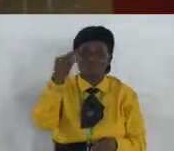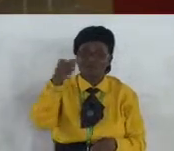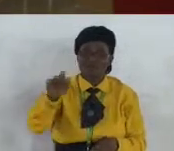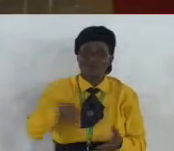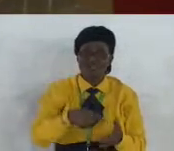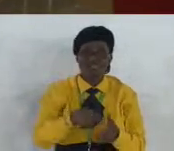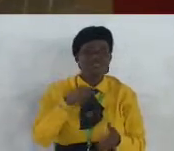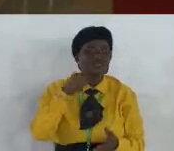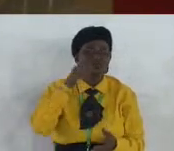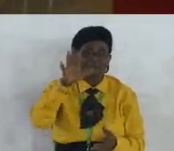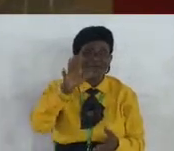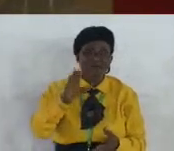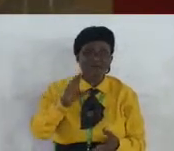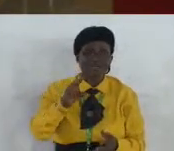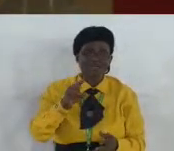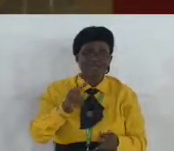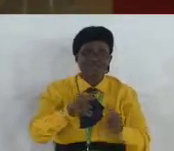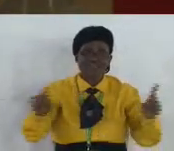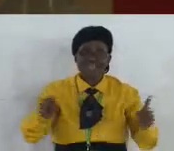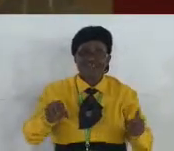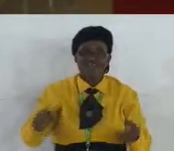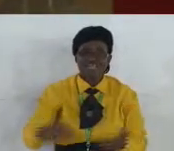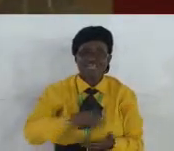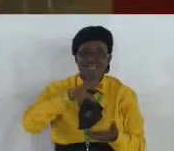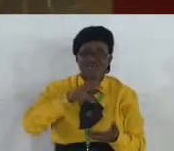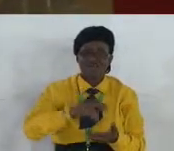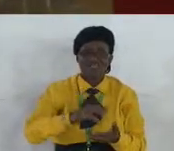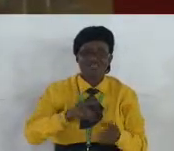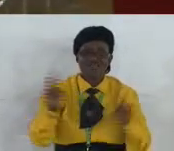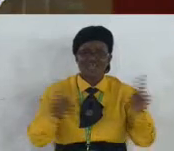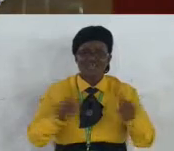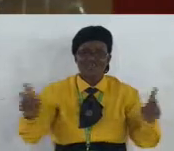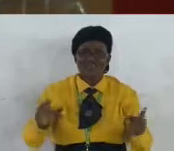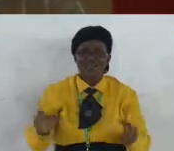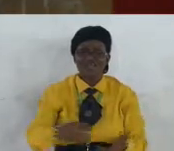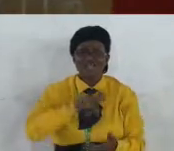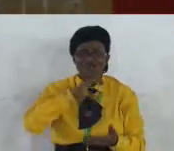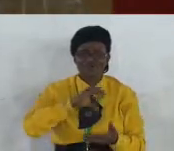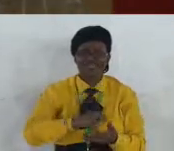Very wealthy woman. Very, very wealthy.